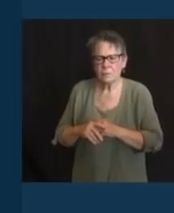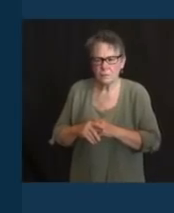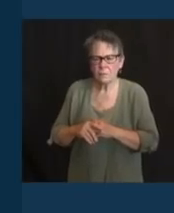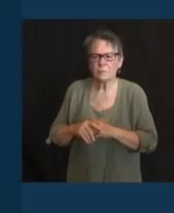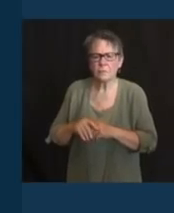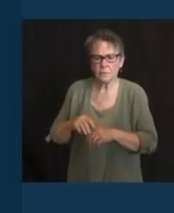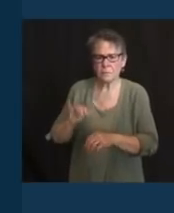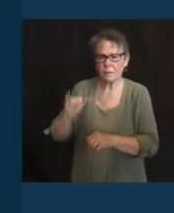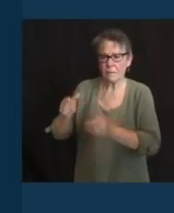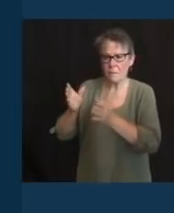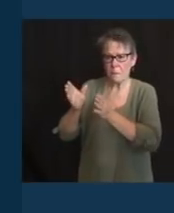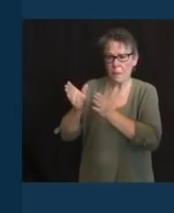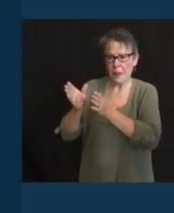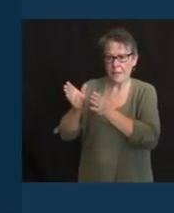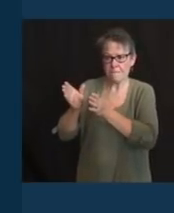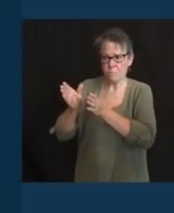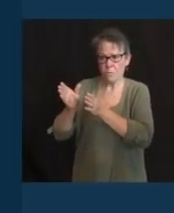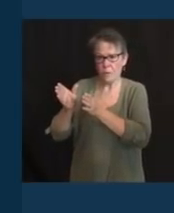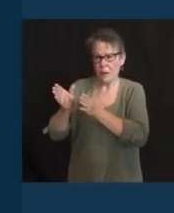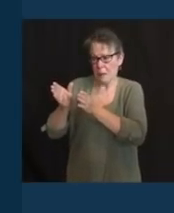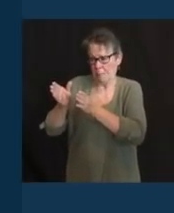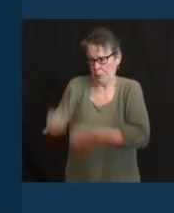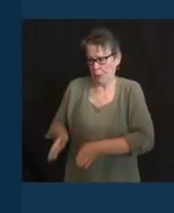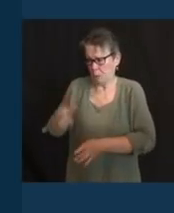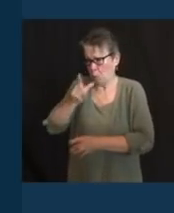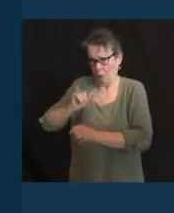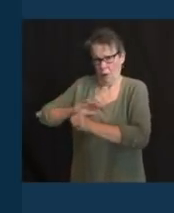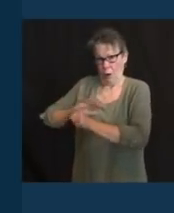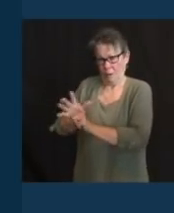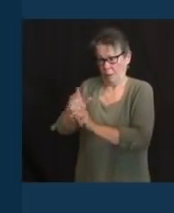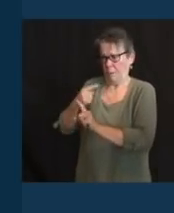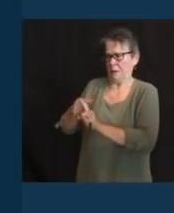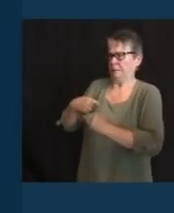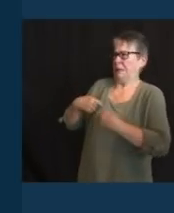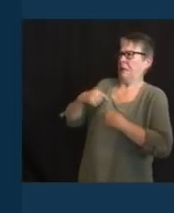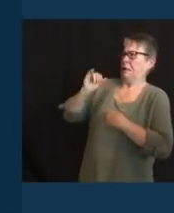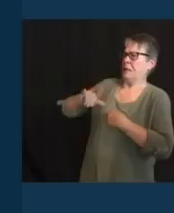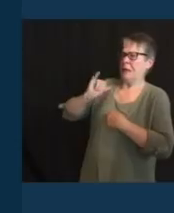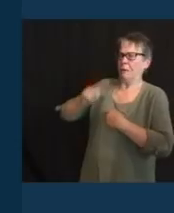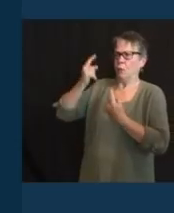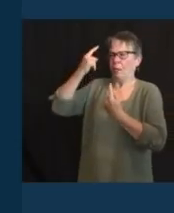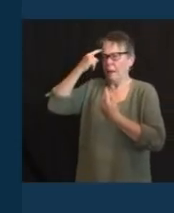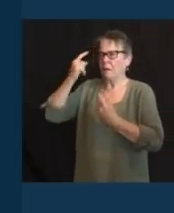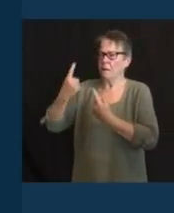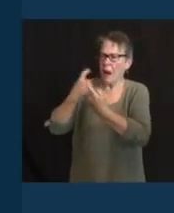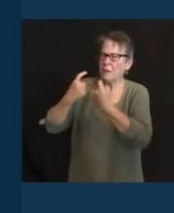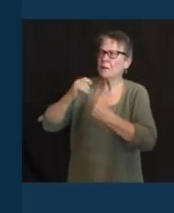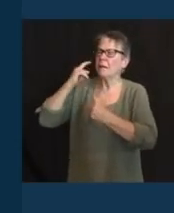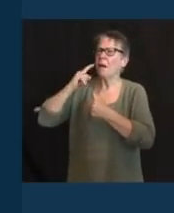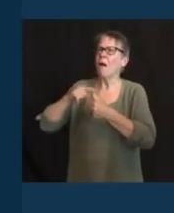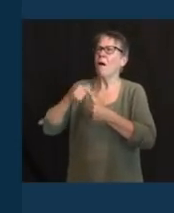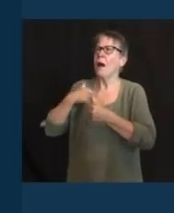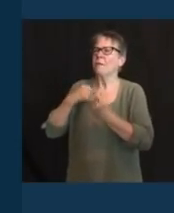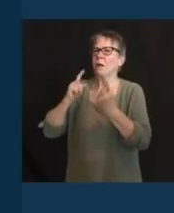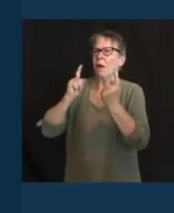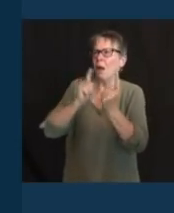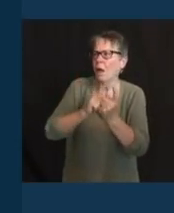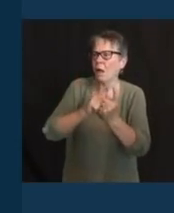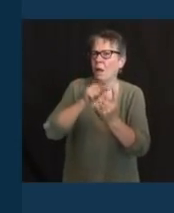had. Our tracers will be clear with how any contact information they are given is used and